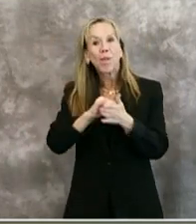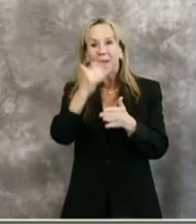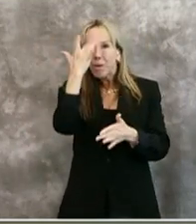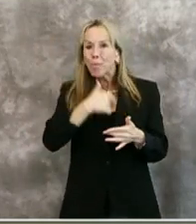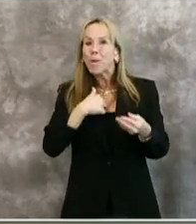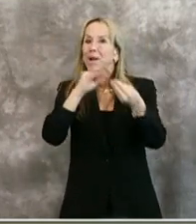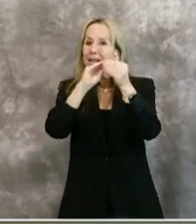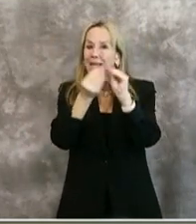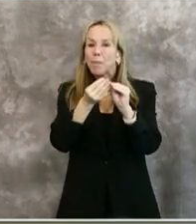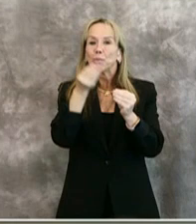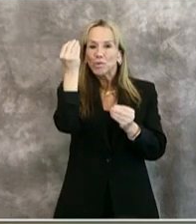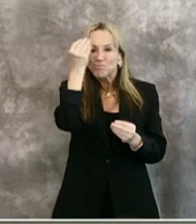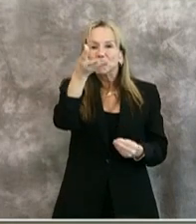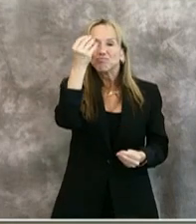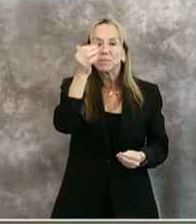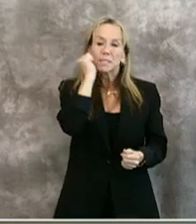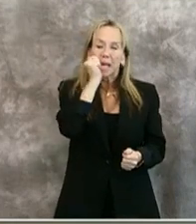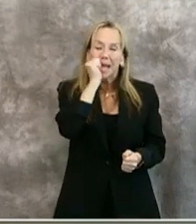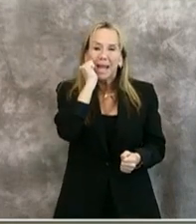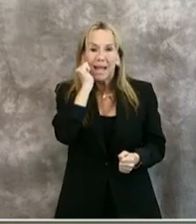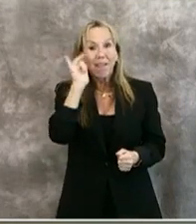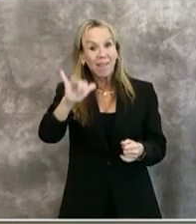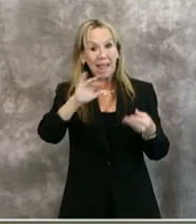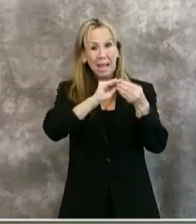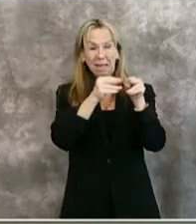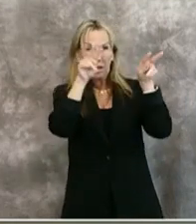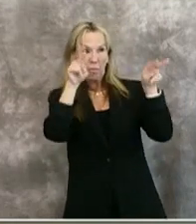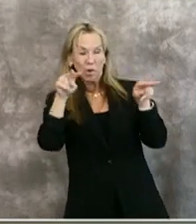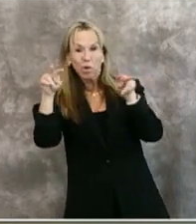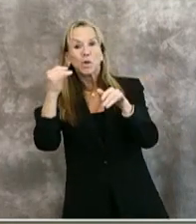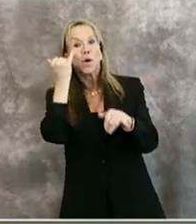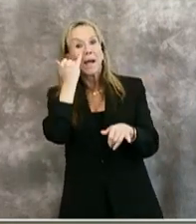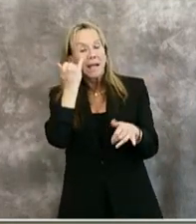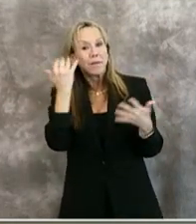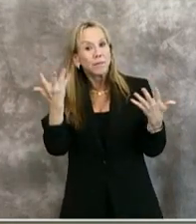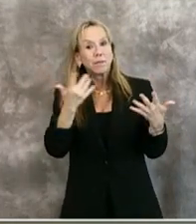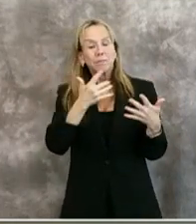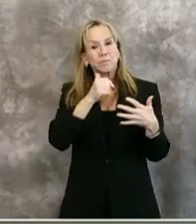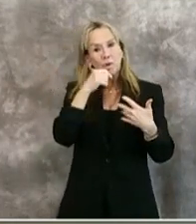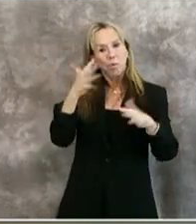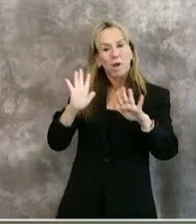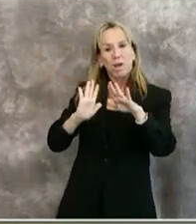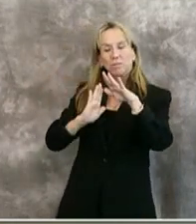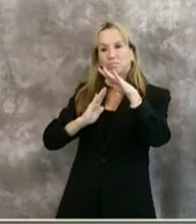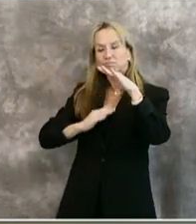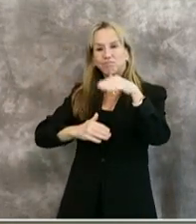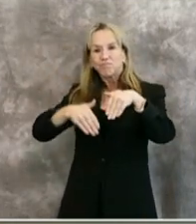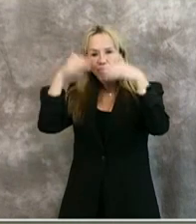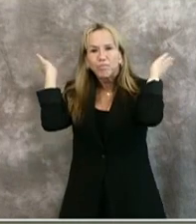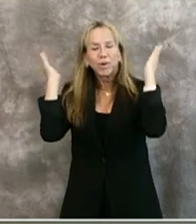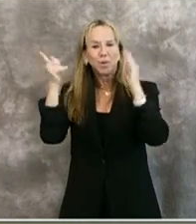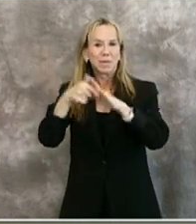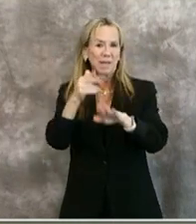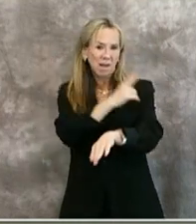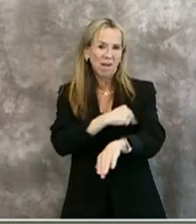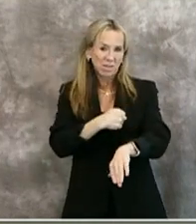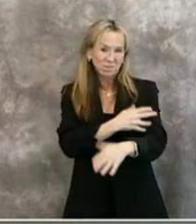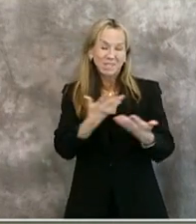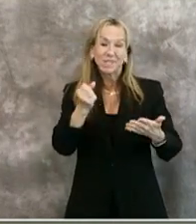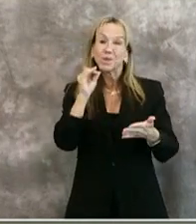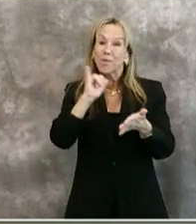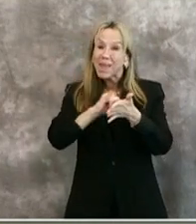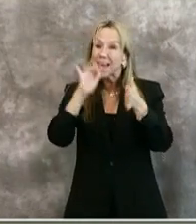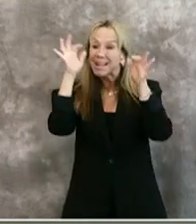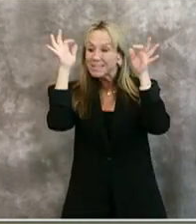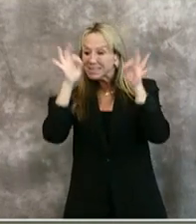and others that we share daily. Those are the metrics that we use in conjunction with the state of California to guide the difficult decisions that are